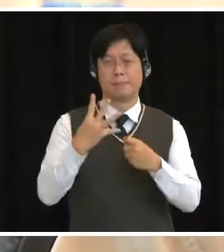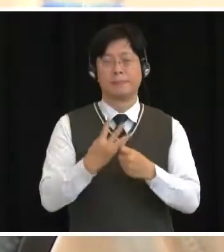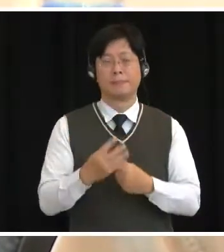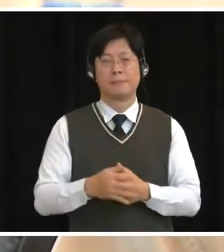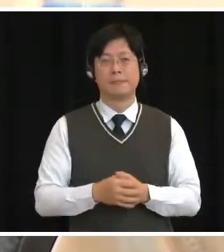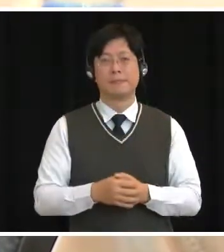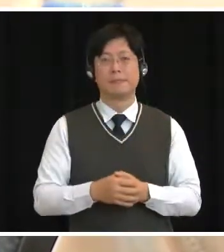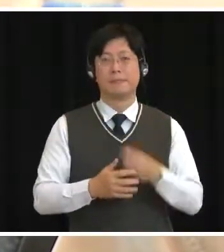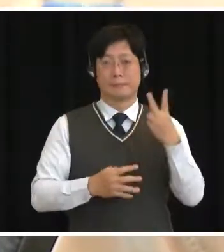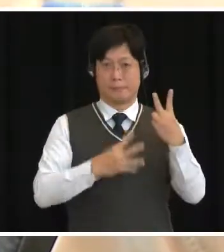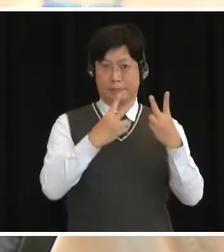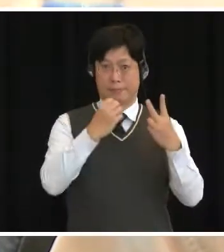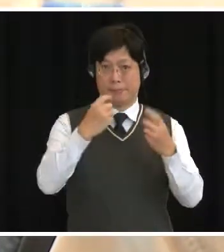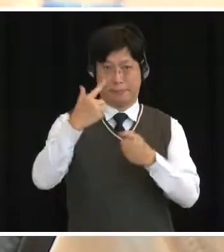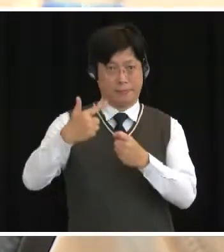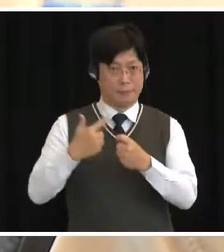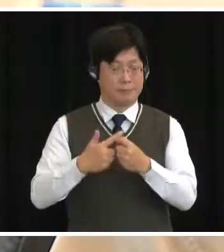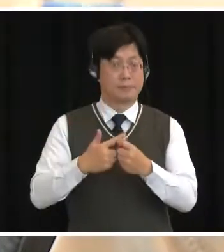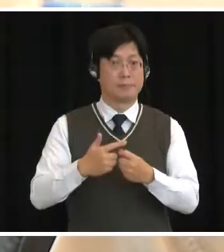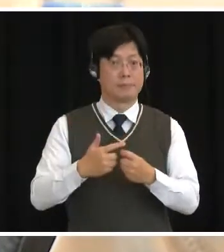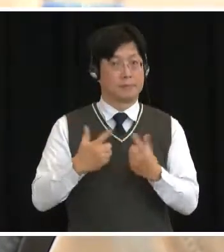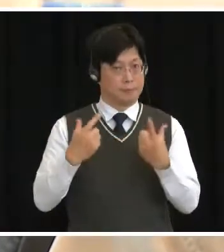in 2014 and